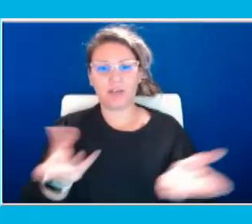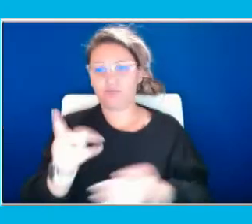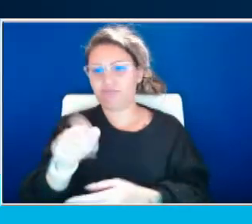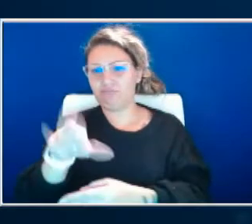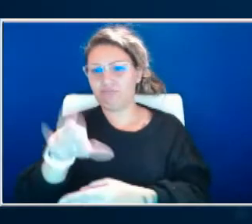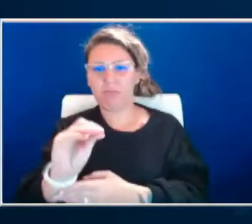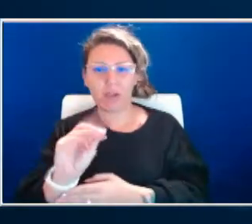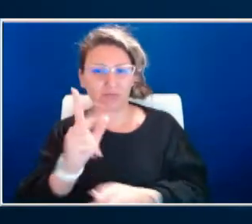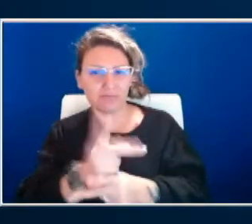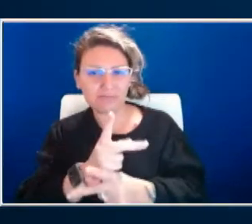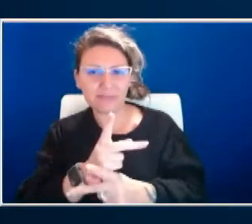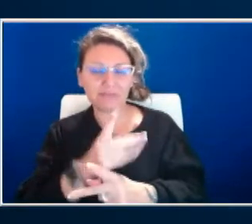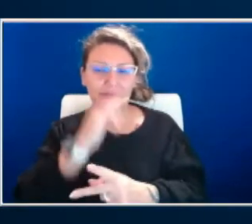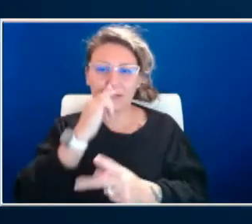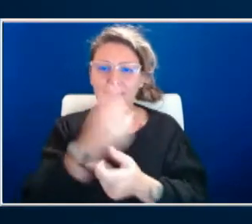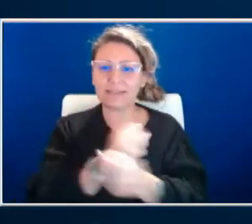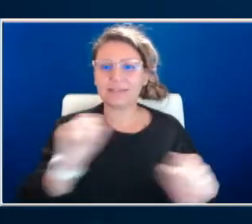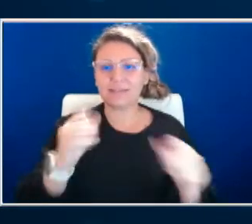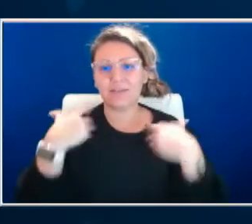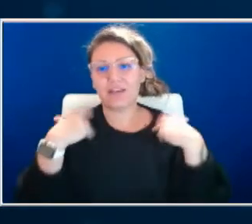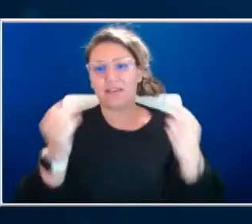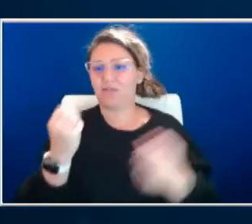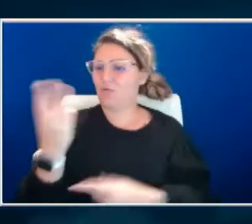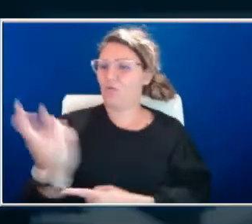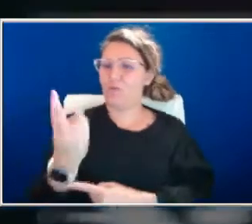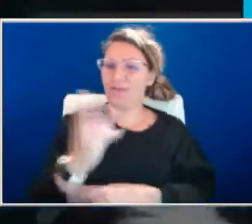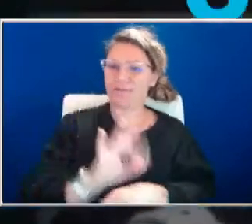safer and healthier. Wednesday at 8.